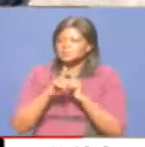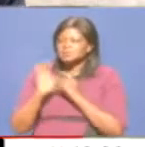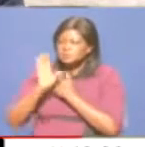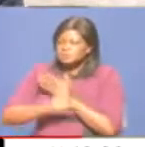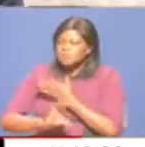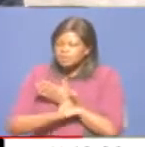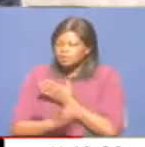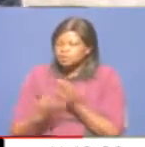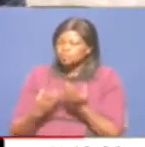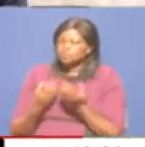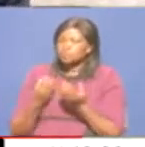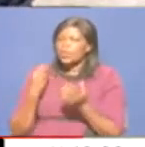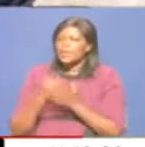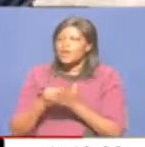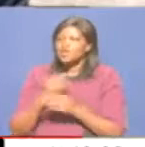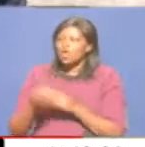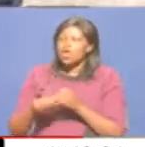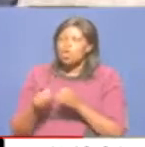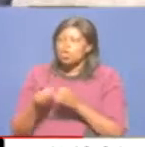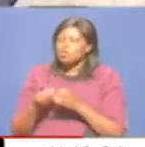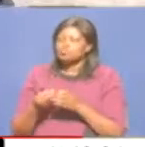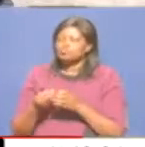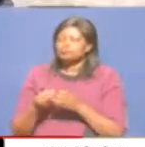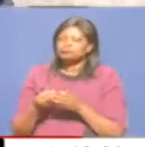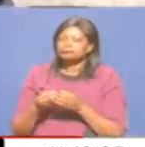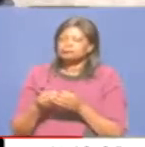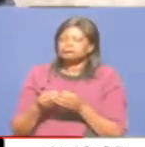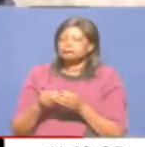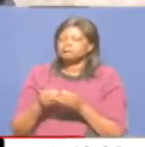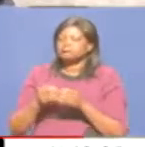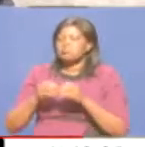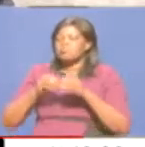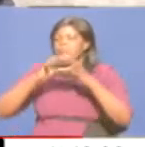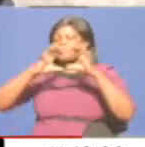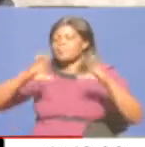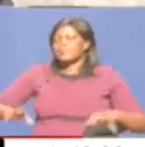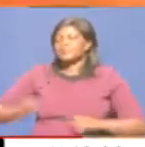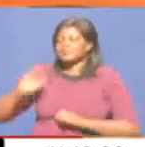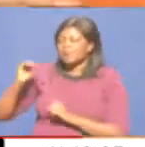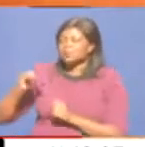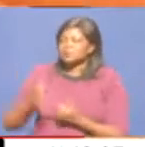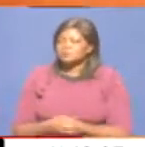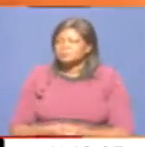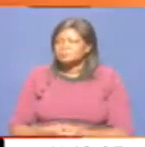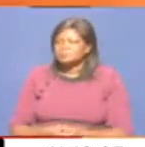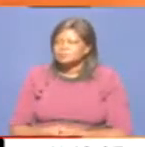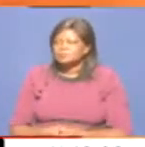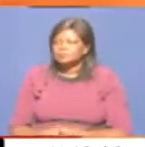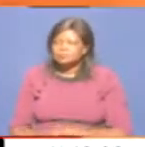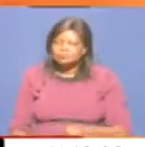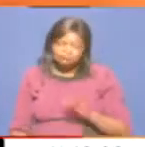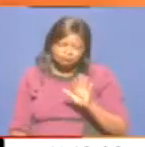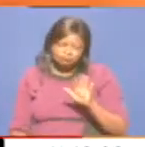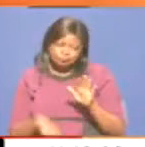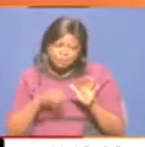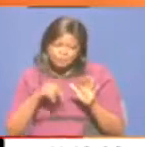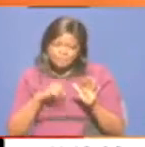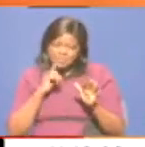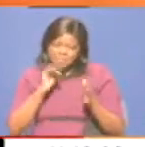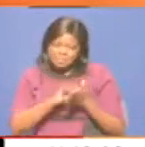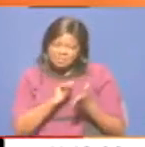that money, mm-hmm. in our counties at this point. But Mheshimiwa, they've also, MPs yes. have also said that yeah.